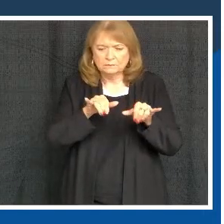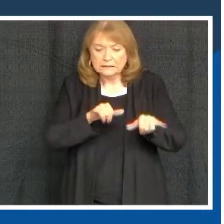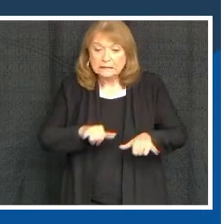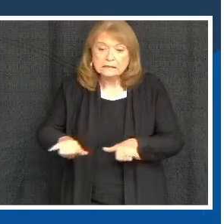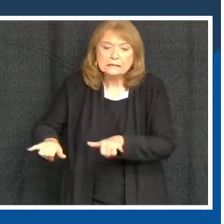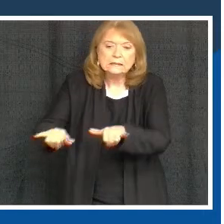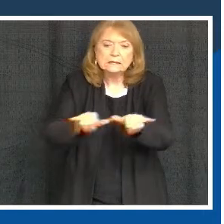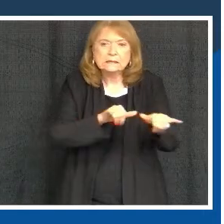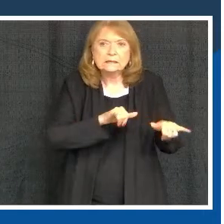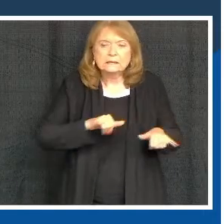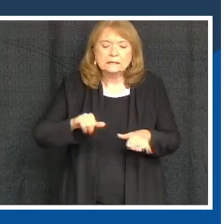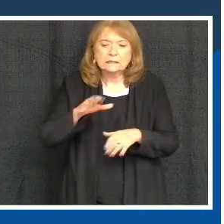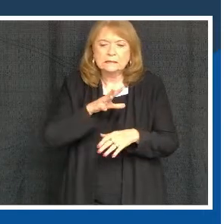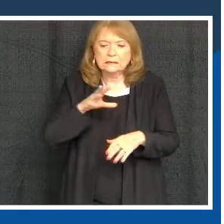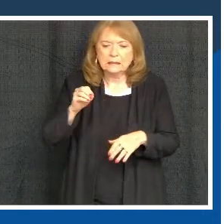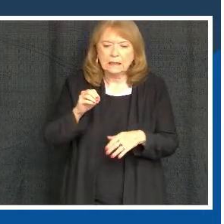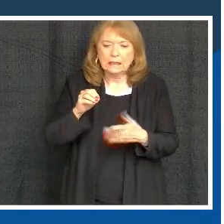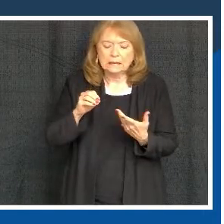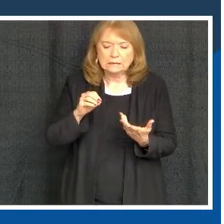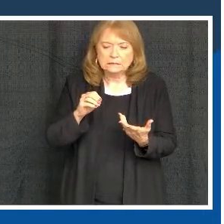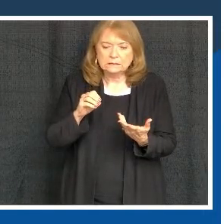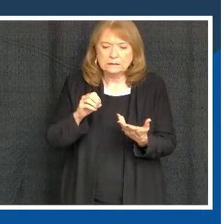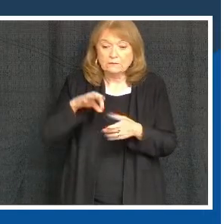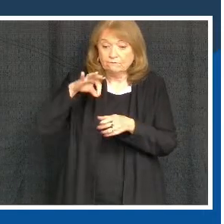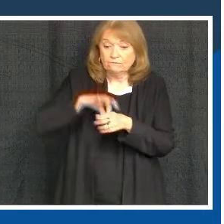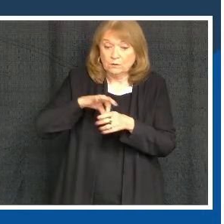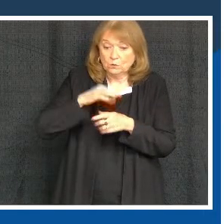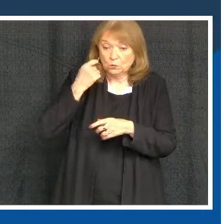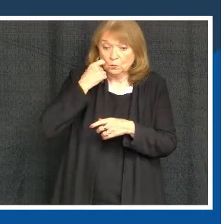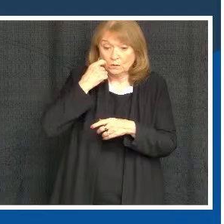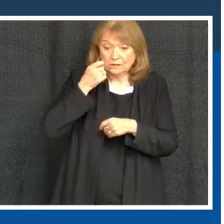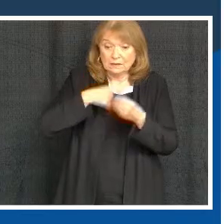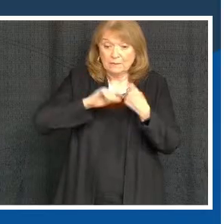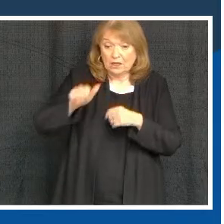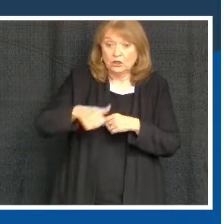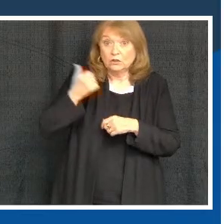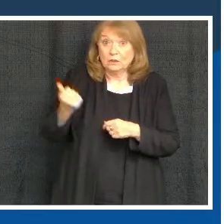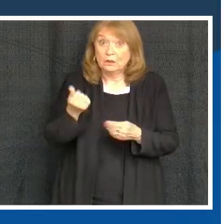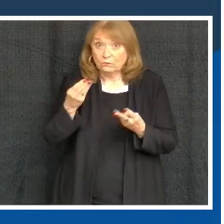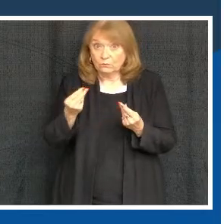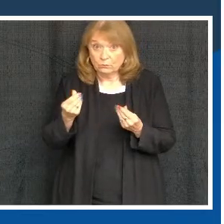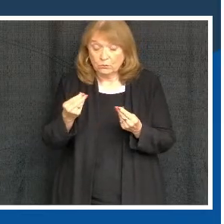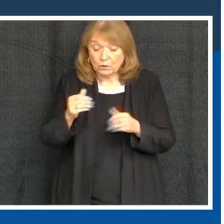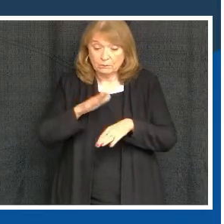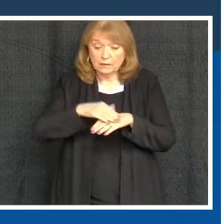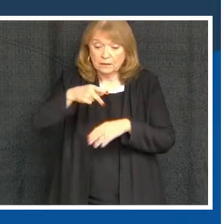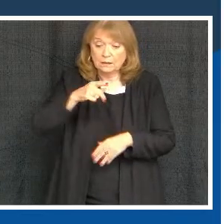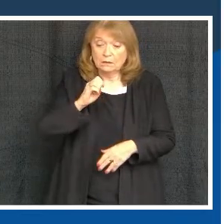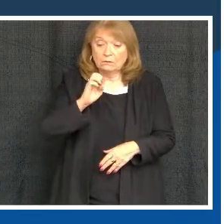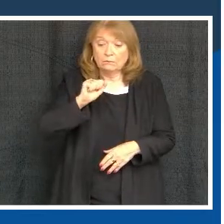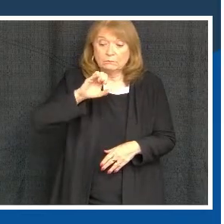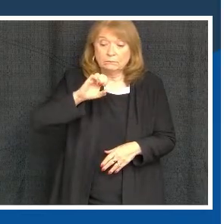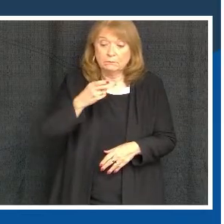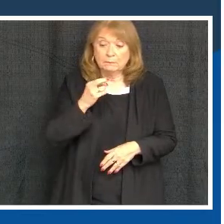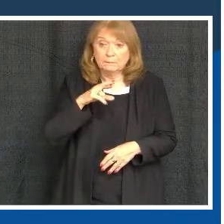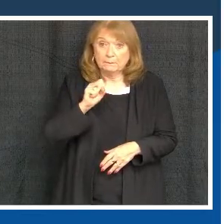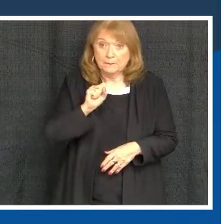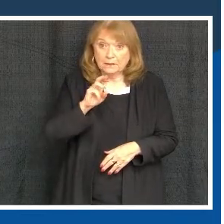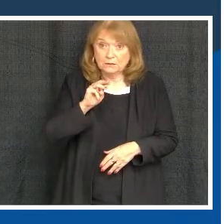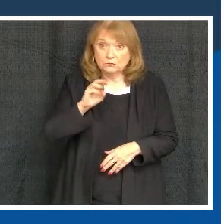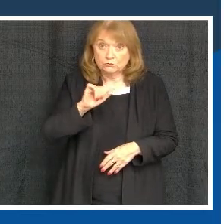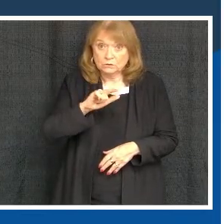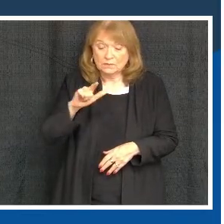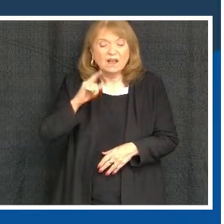and a vote that was taken recently regarding another piece of property on Peachers Mill Road. I thought it might be best,